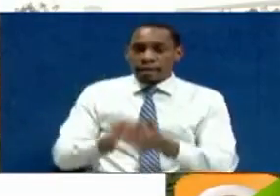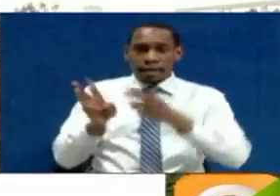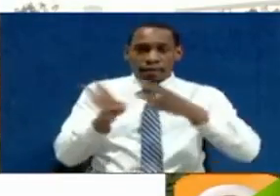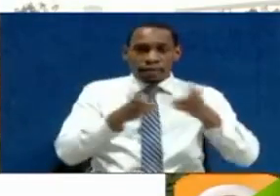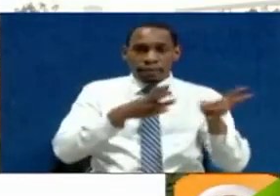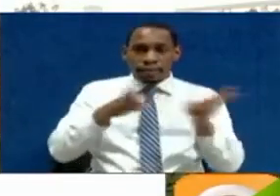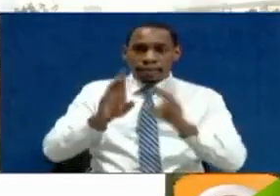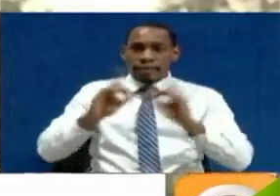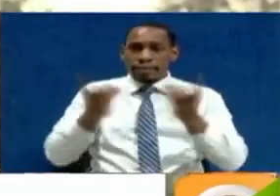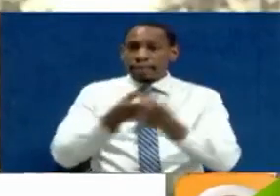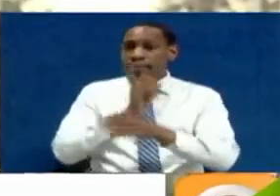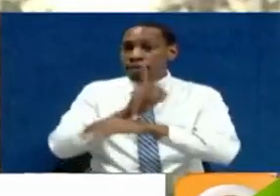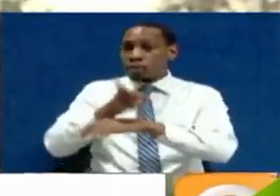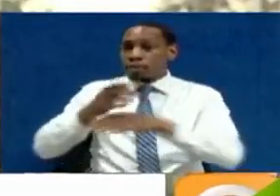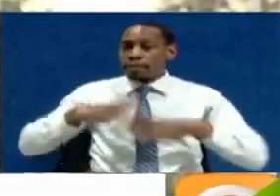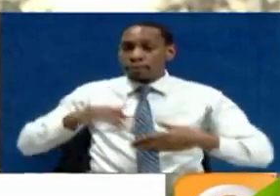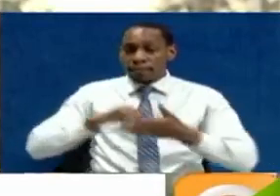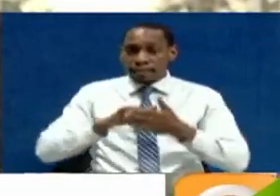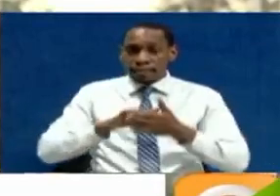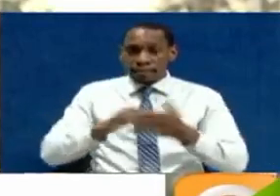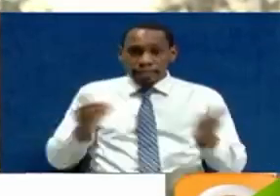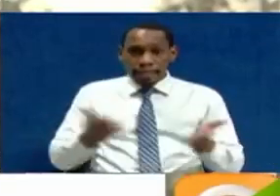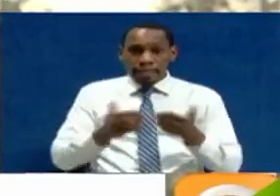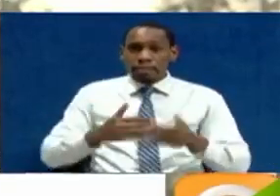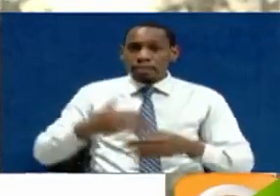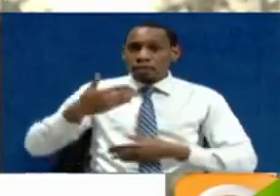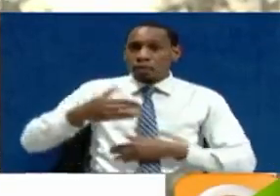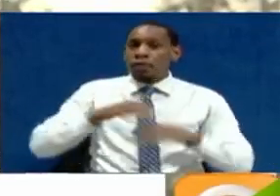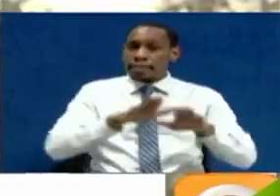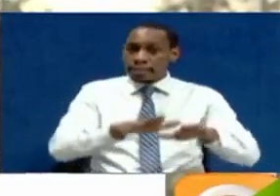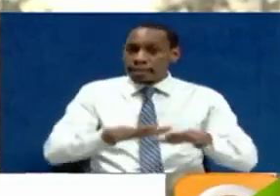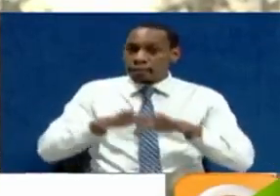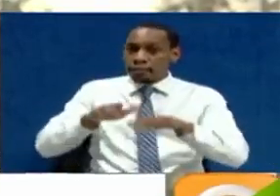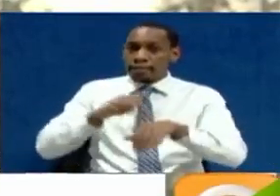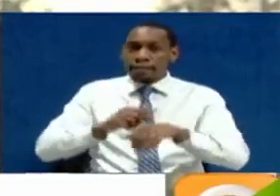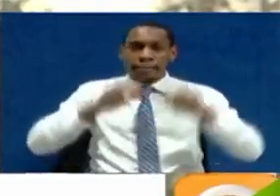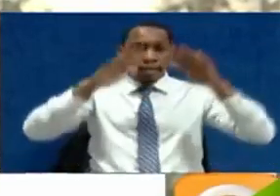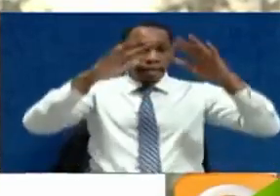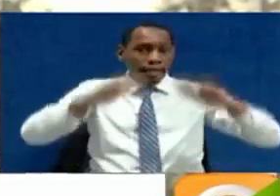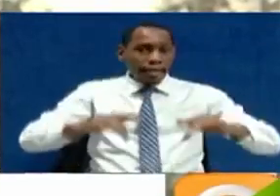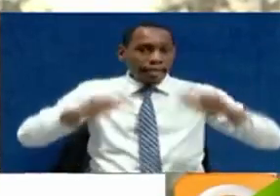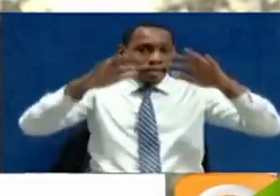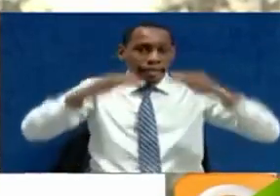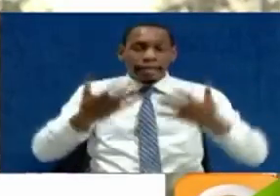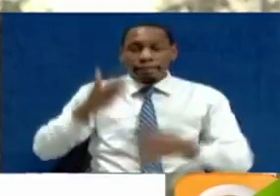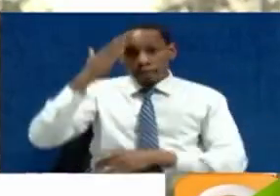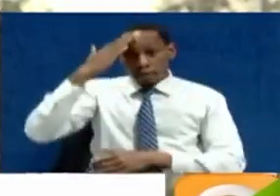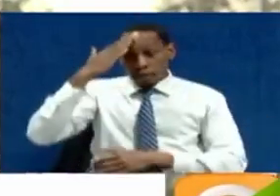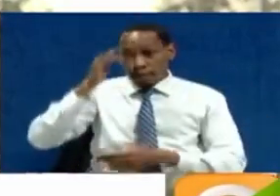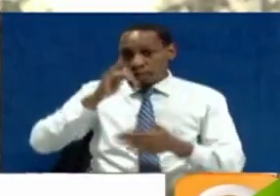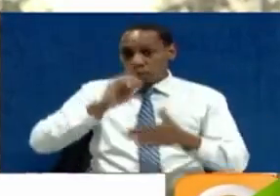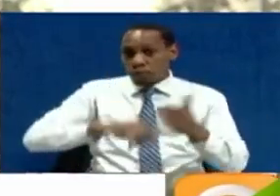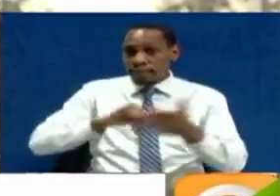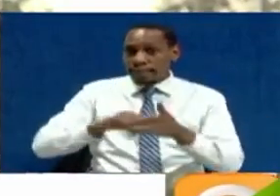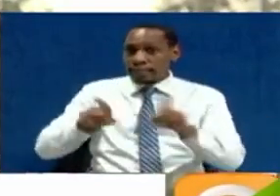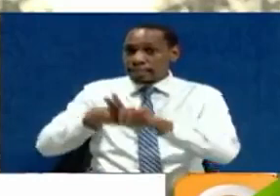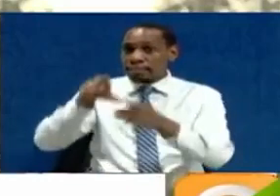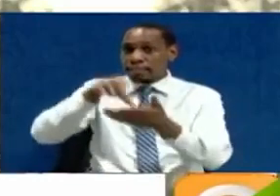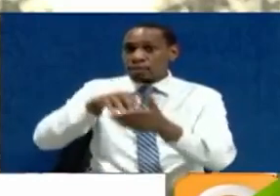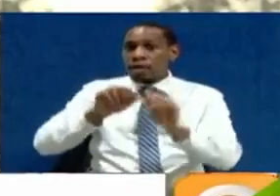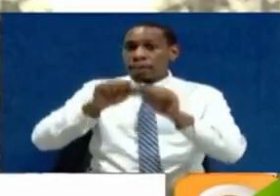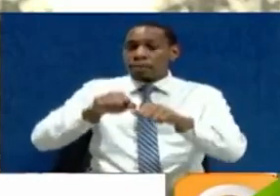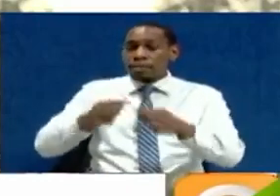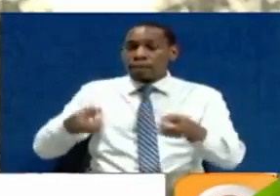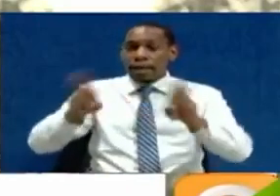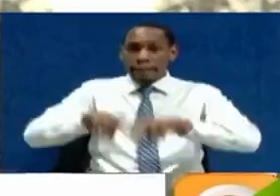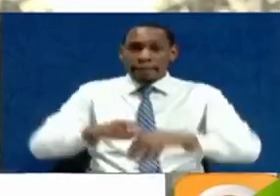sounding an alarm to Kenyans, urging them to be always careful whenever there is a heavy downpour, bearing in mind that such incident